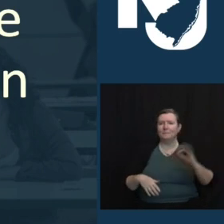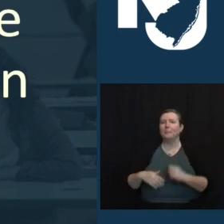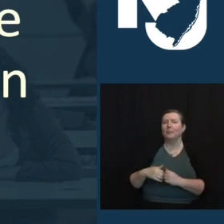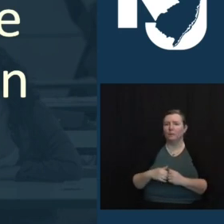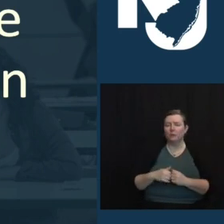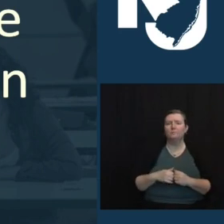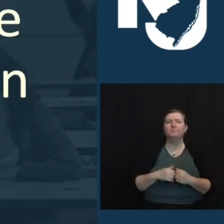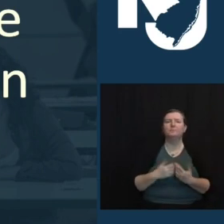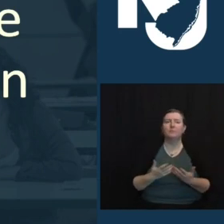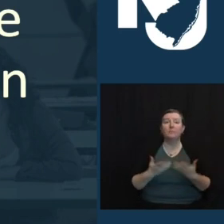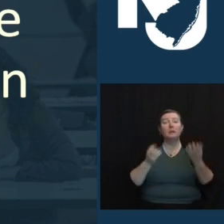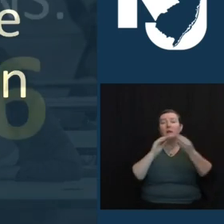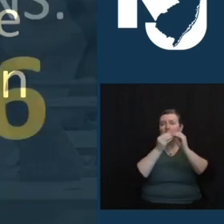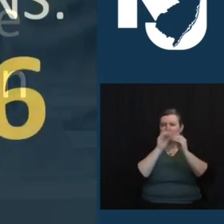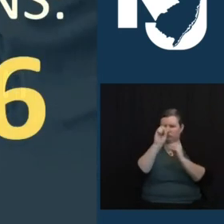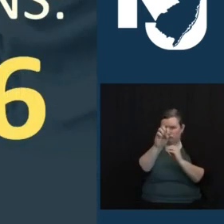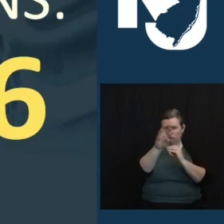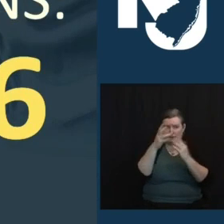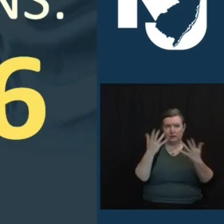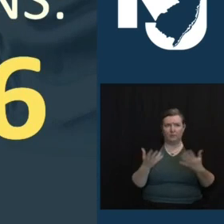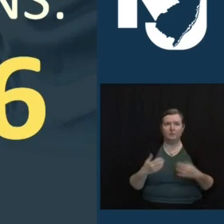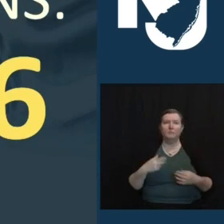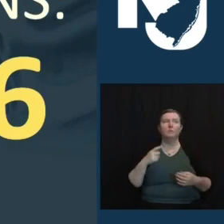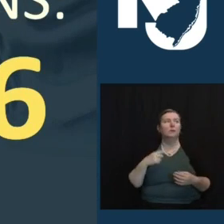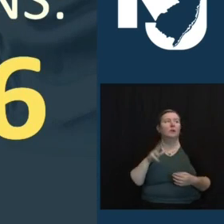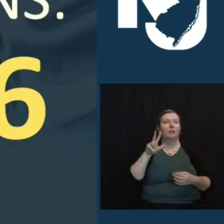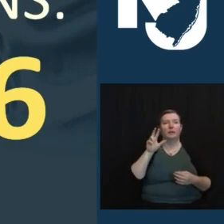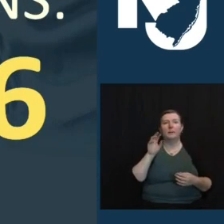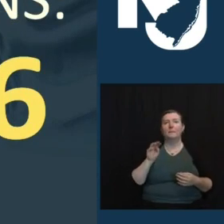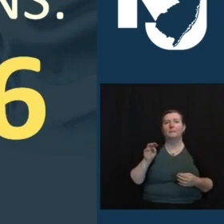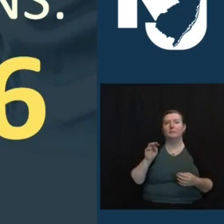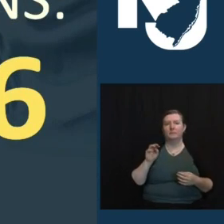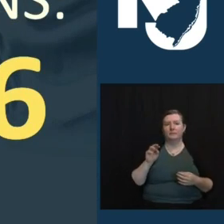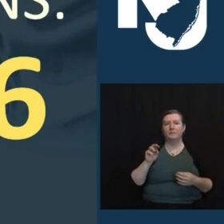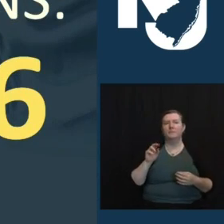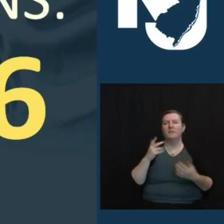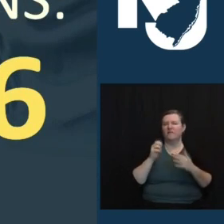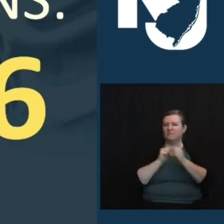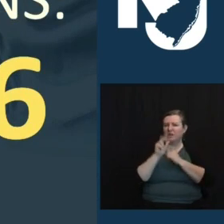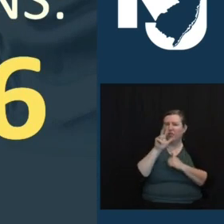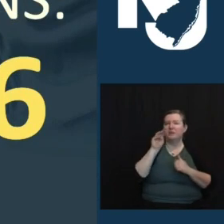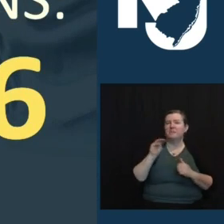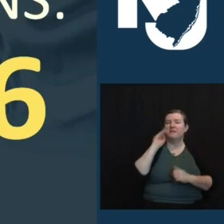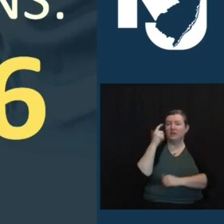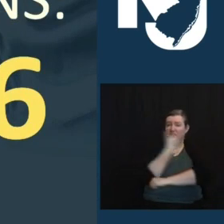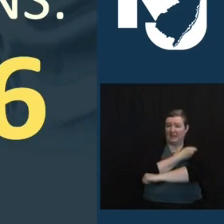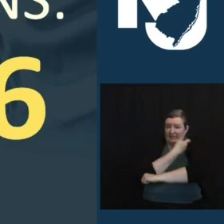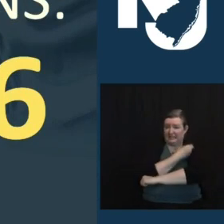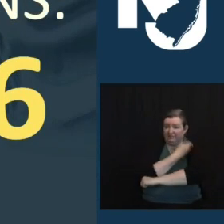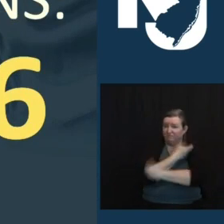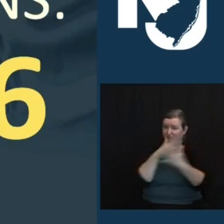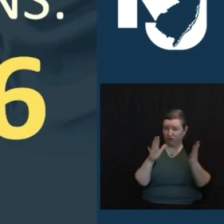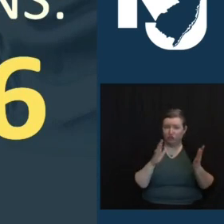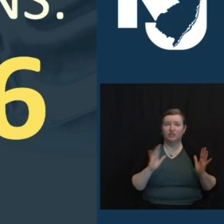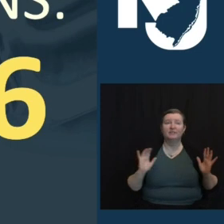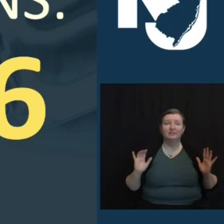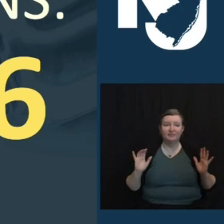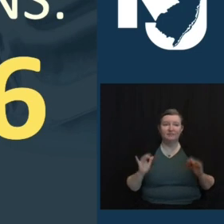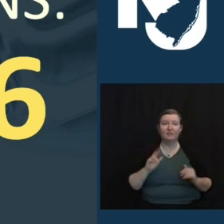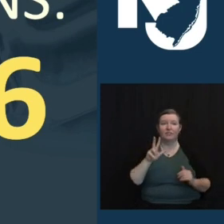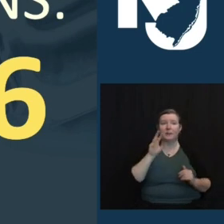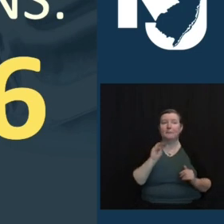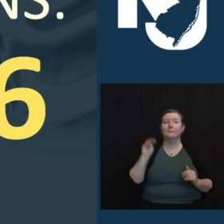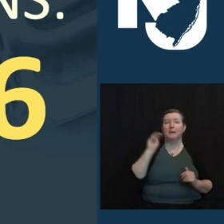our numbers if we can. On Monday, we crossed the threshold of 3 million vaccinations. We're now up, as of this morning,